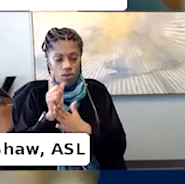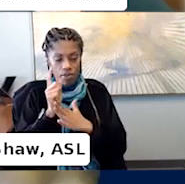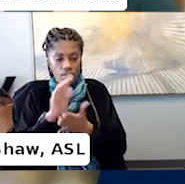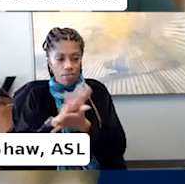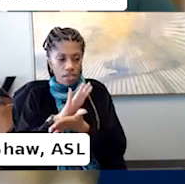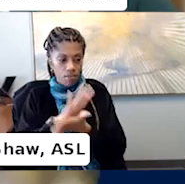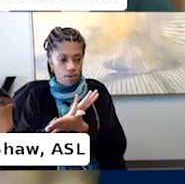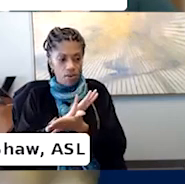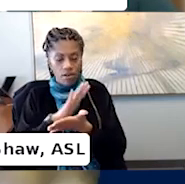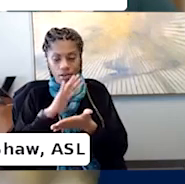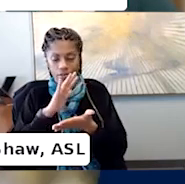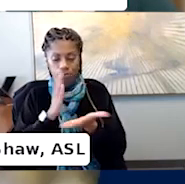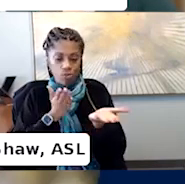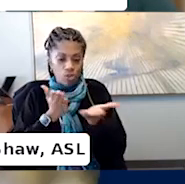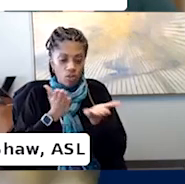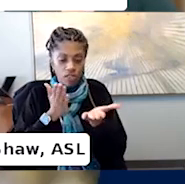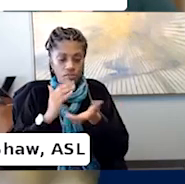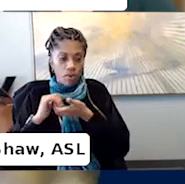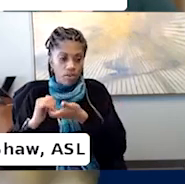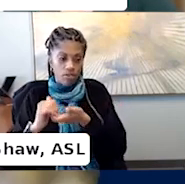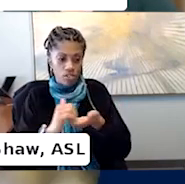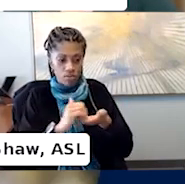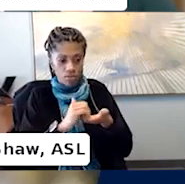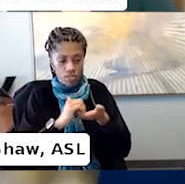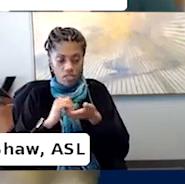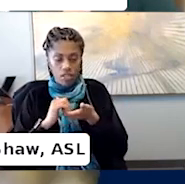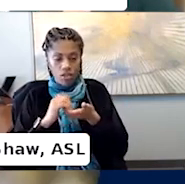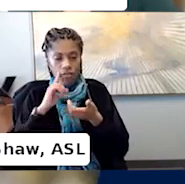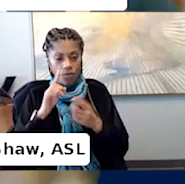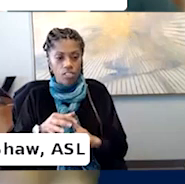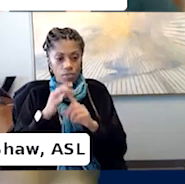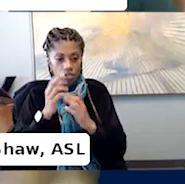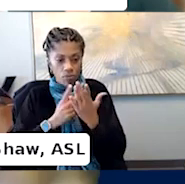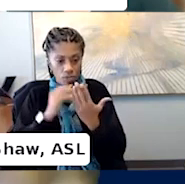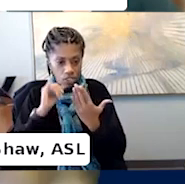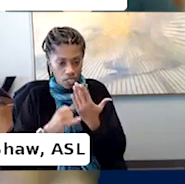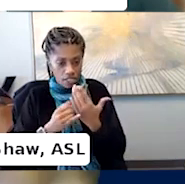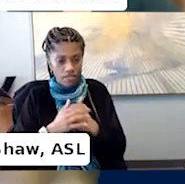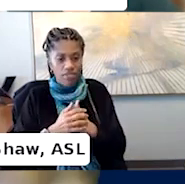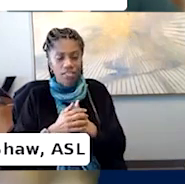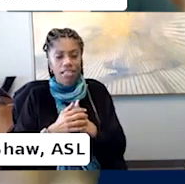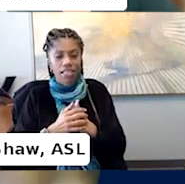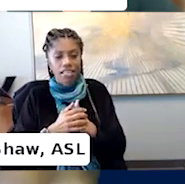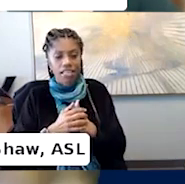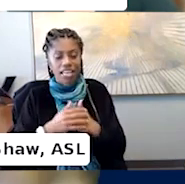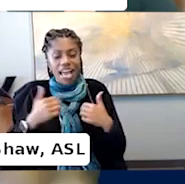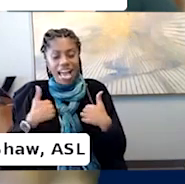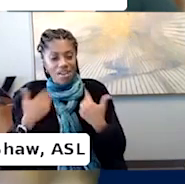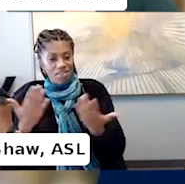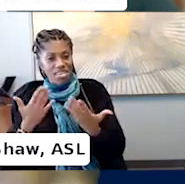audiences around the world for special projects. Um, I am based here in Portland, Maine. Shout out ComNet New